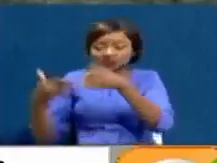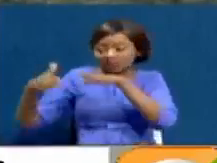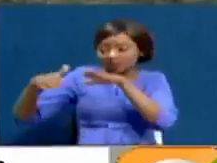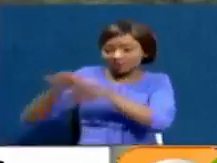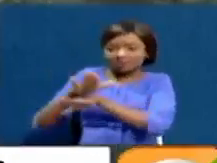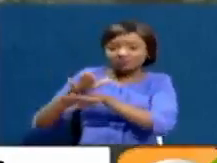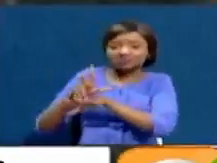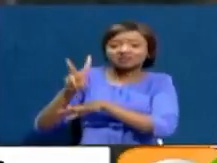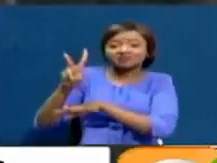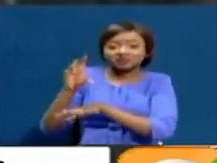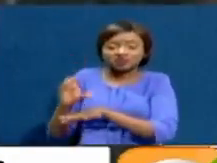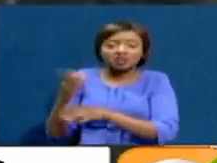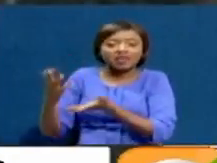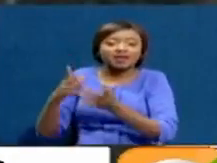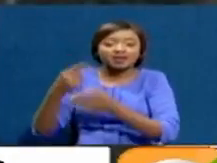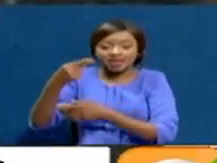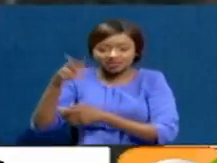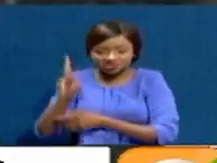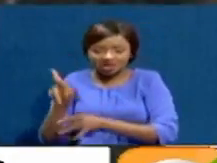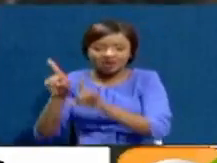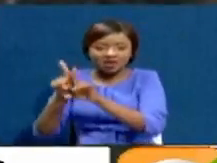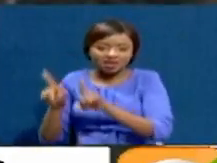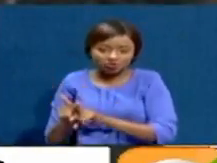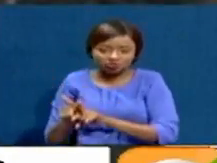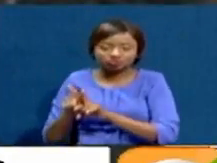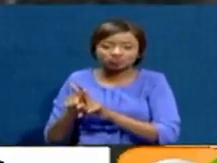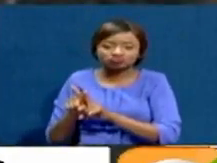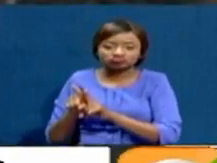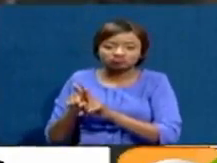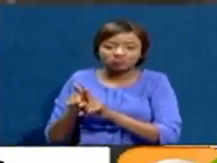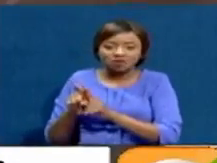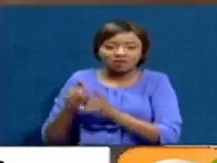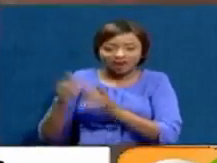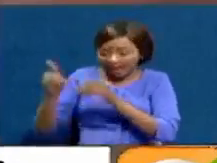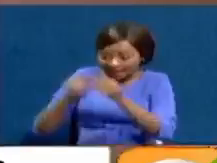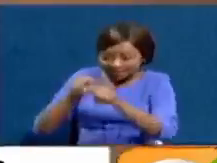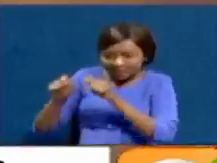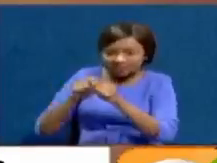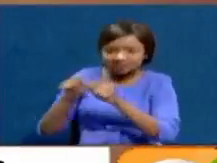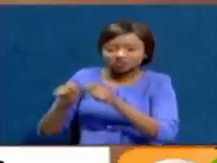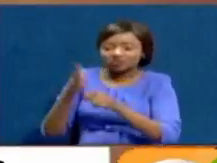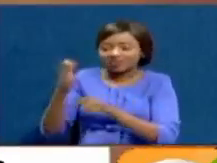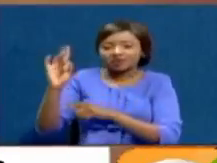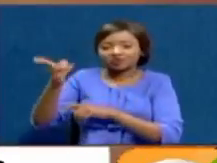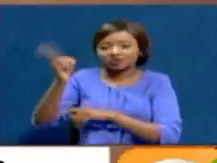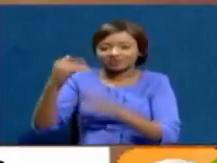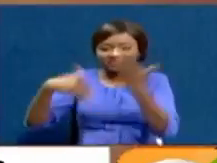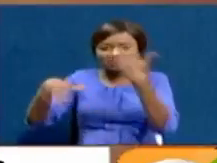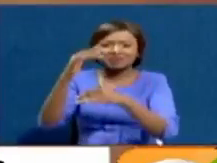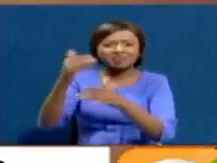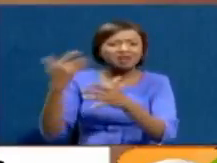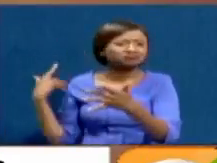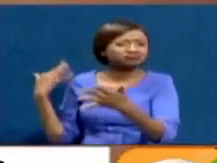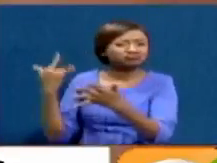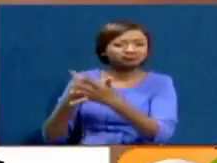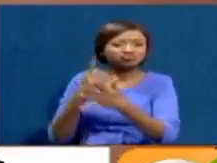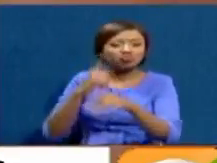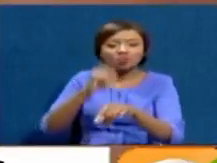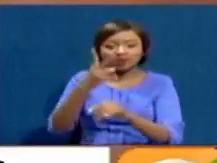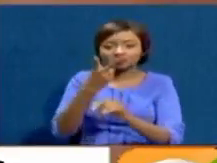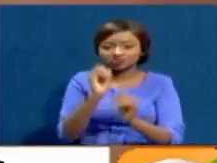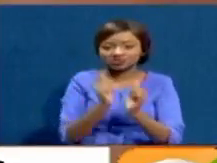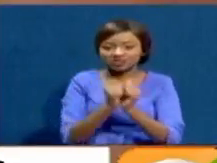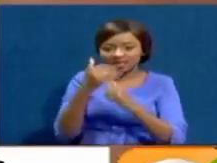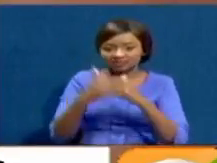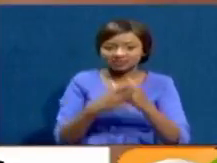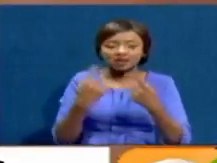Human Resource and Administration at the University of Nairobi, a position he has occupied since February 2019. Professor